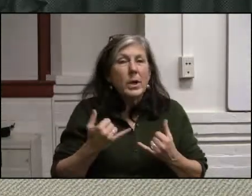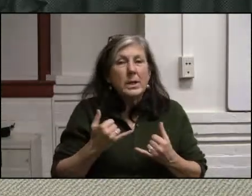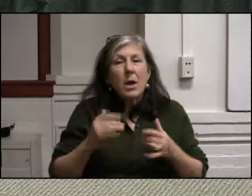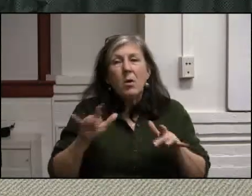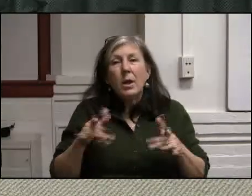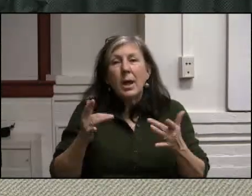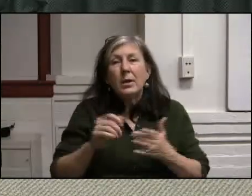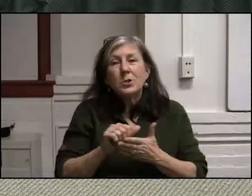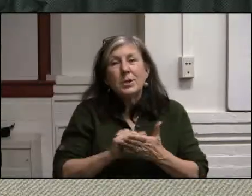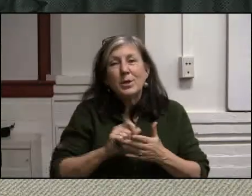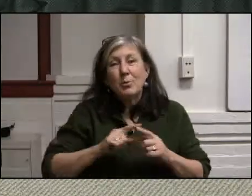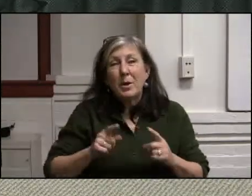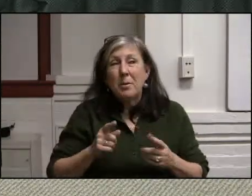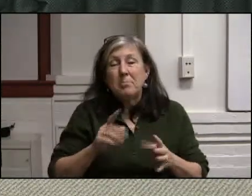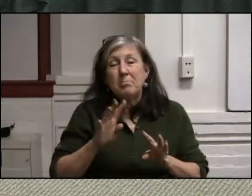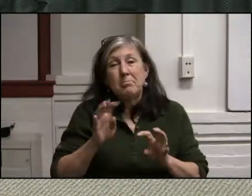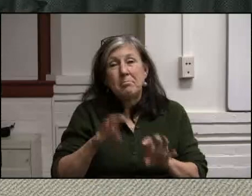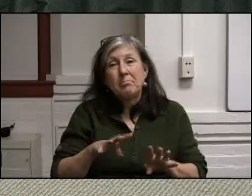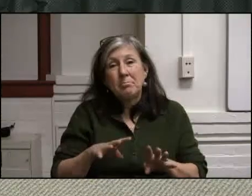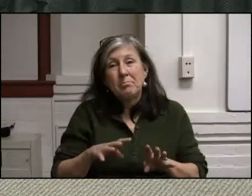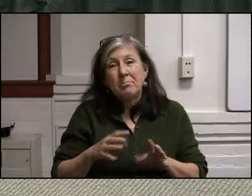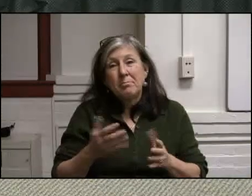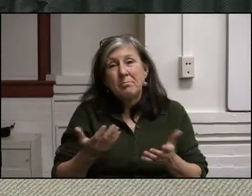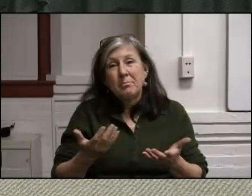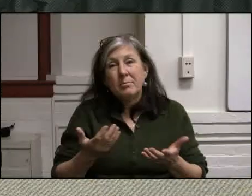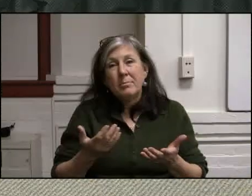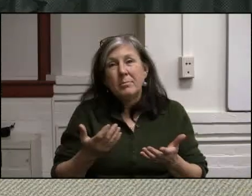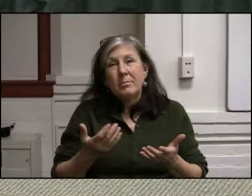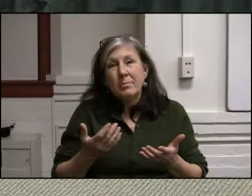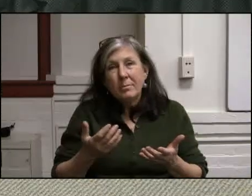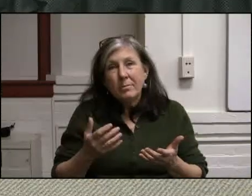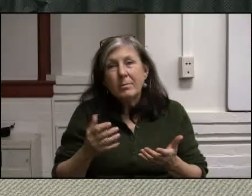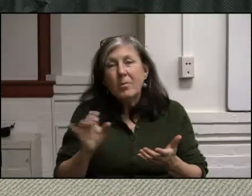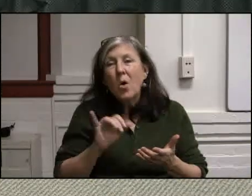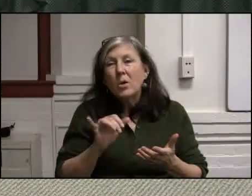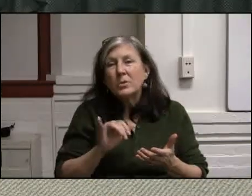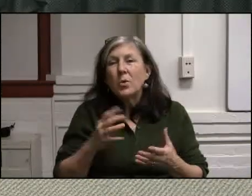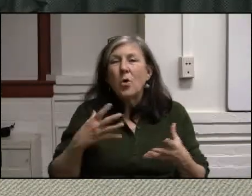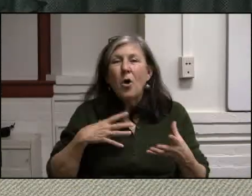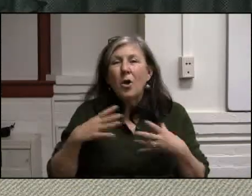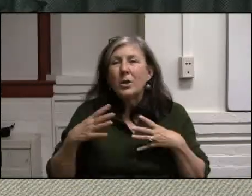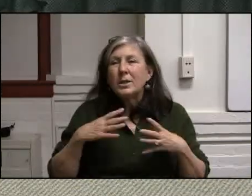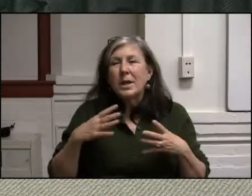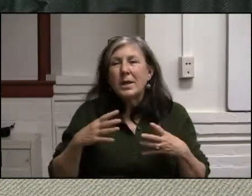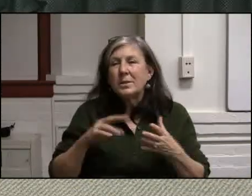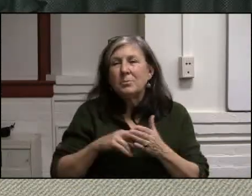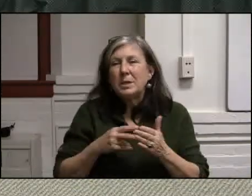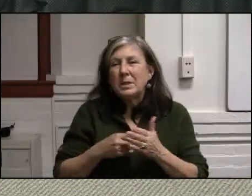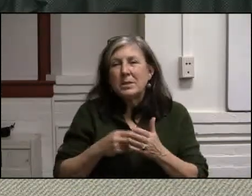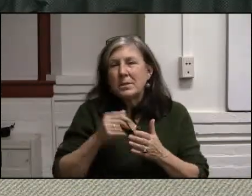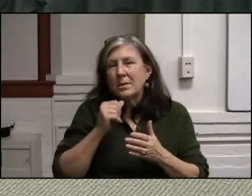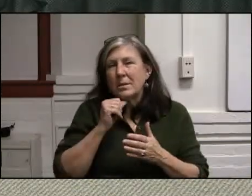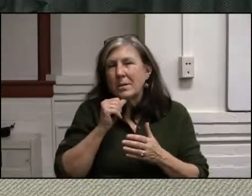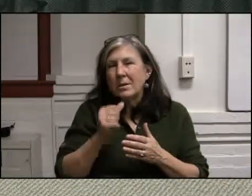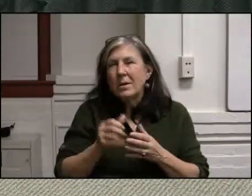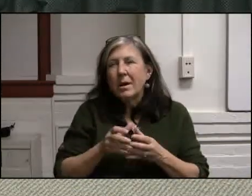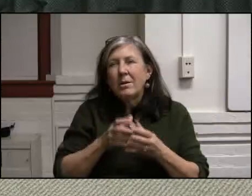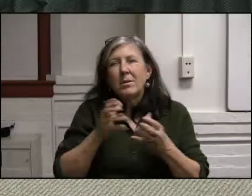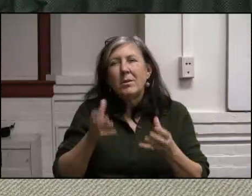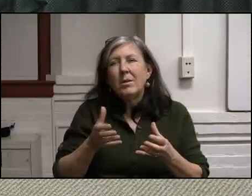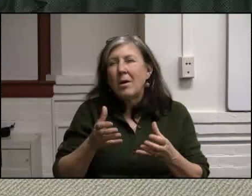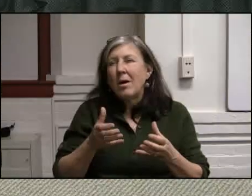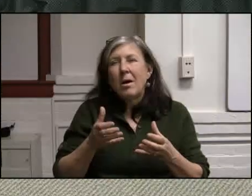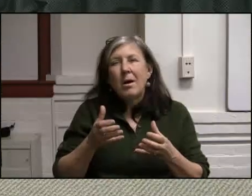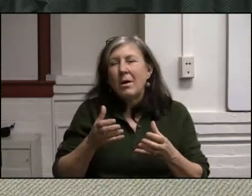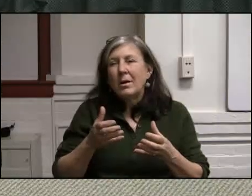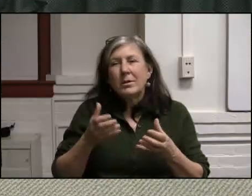it's still early yet for the 7th. But it's also going to be a holiday period where there's not Sure. likely to be a lot of things generated to